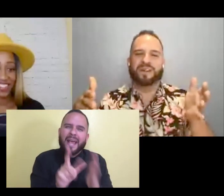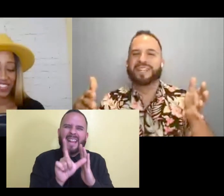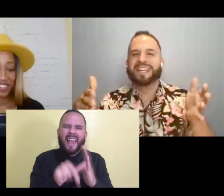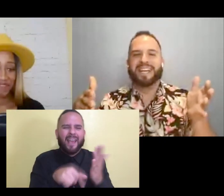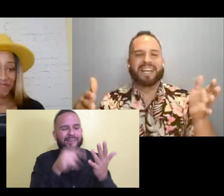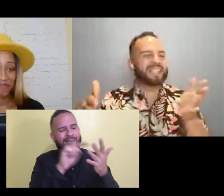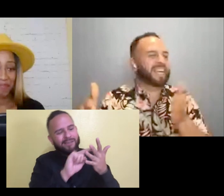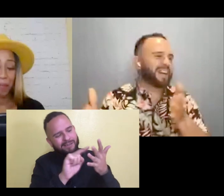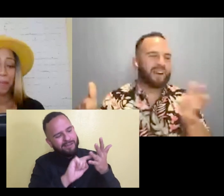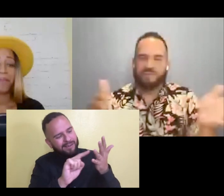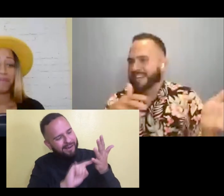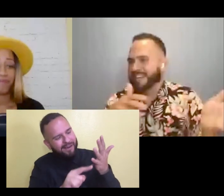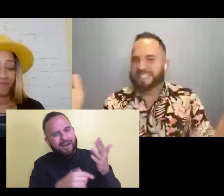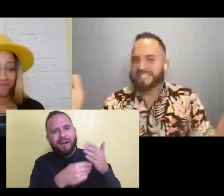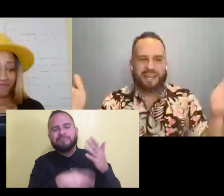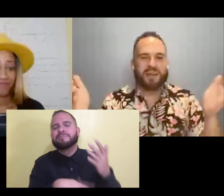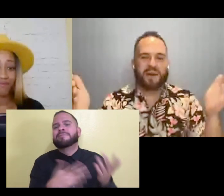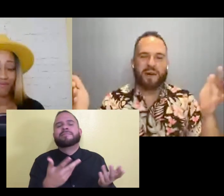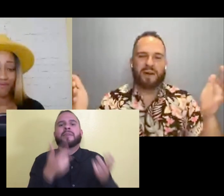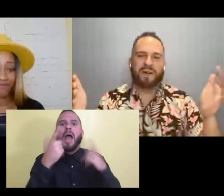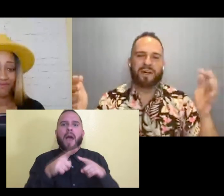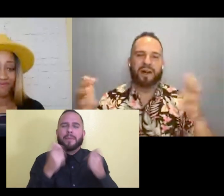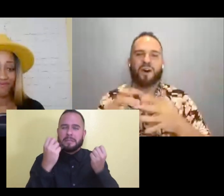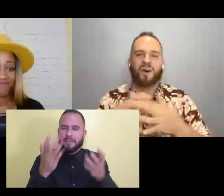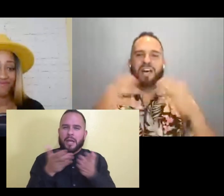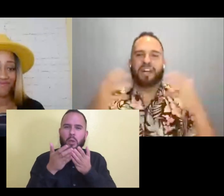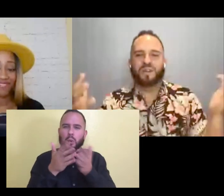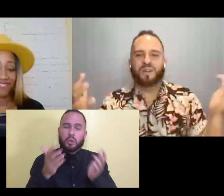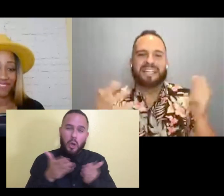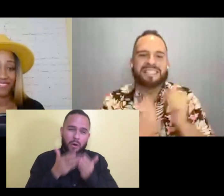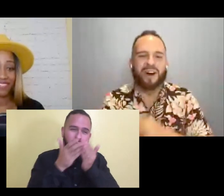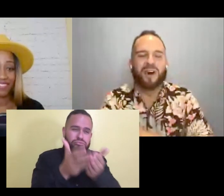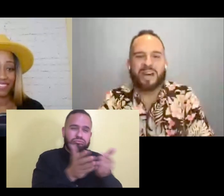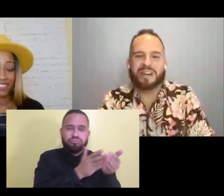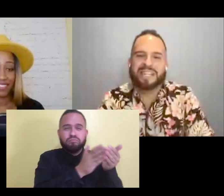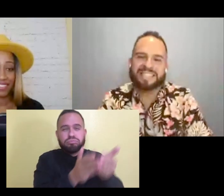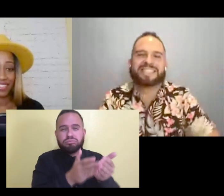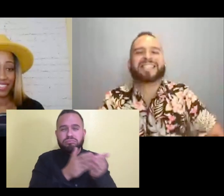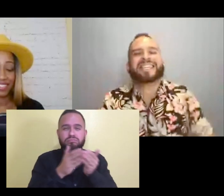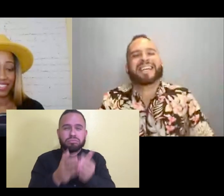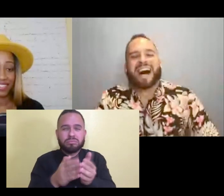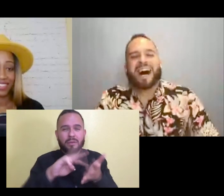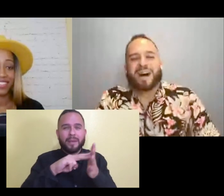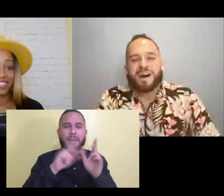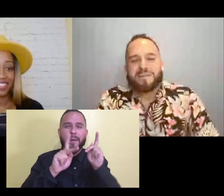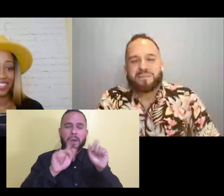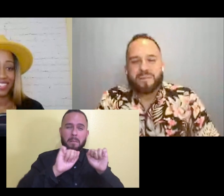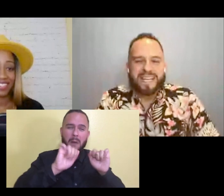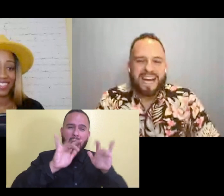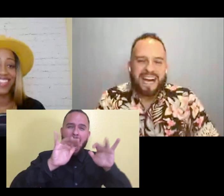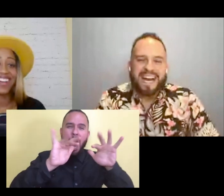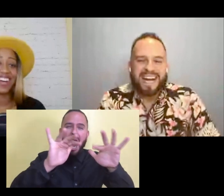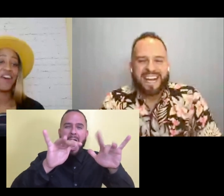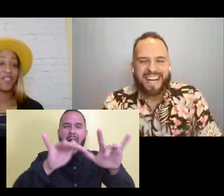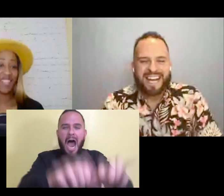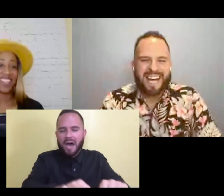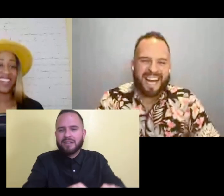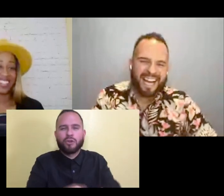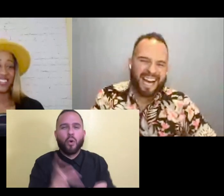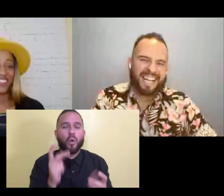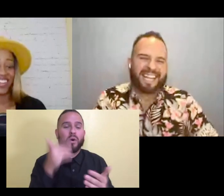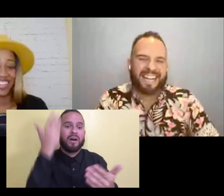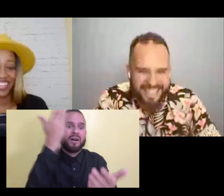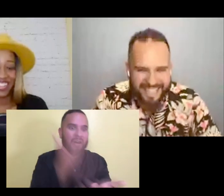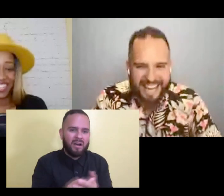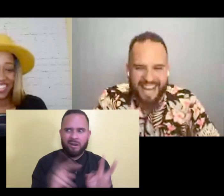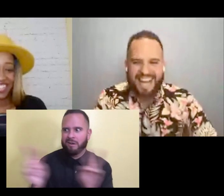So it's like, oh man, it's just a whole lot of tourists, a whole lot of us. But yeah, A whole lot of